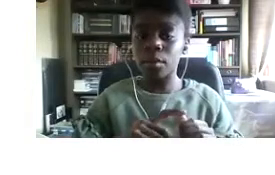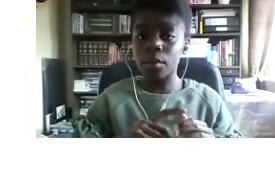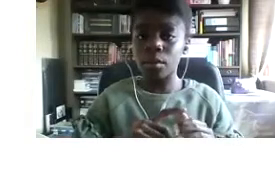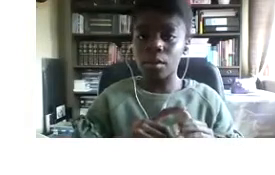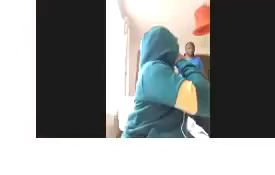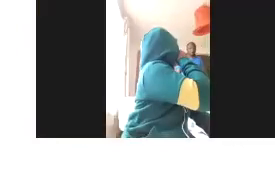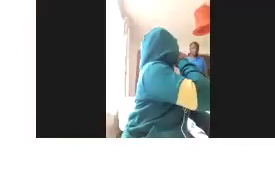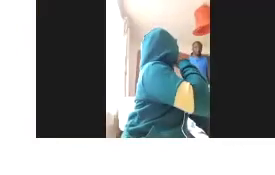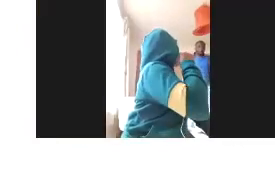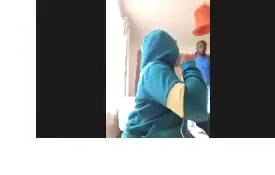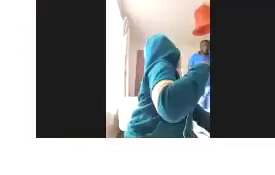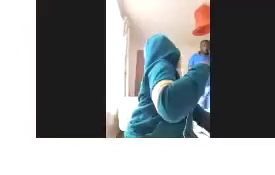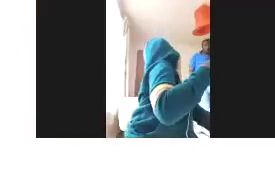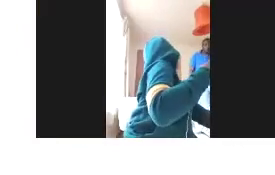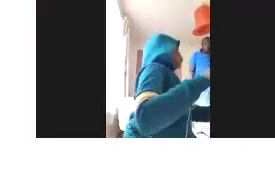T.